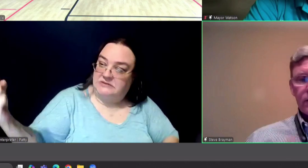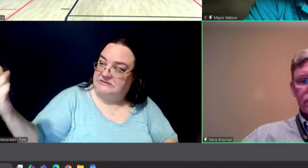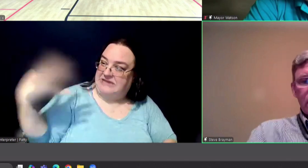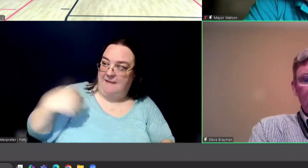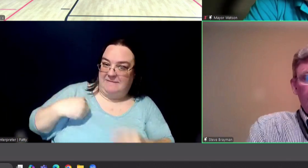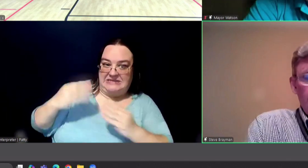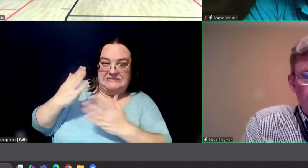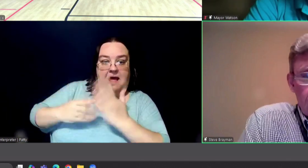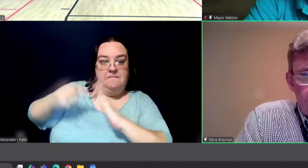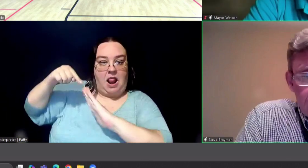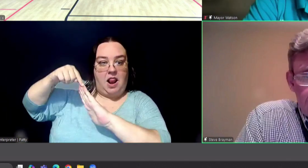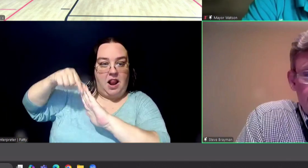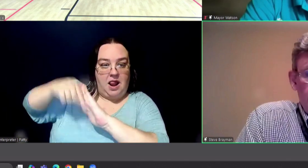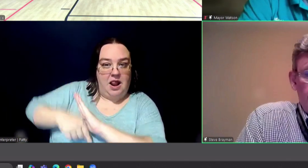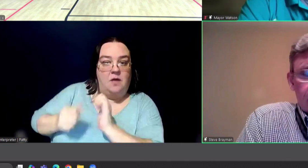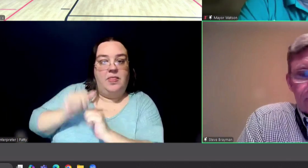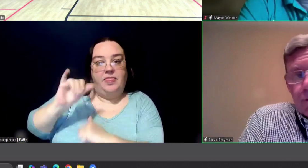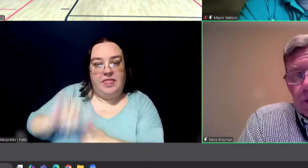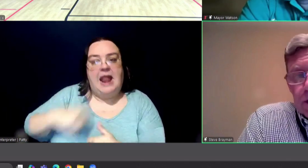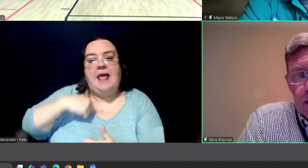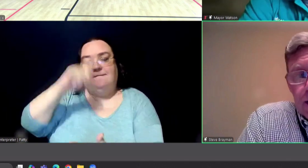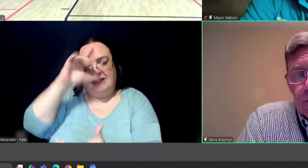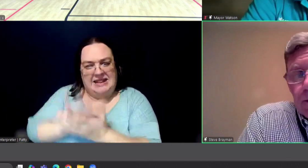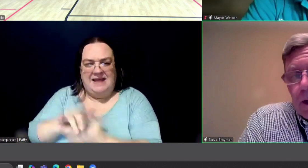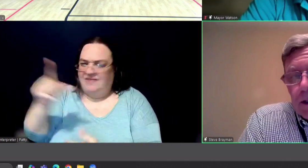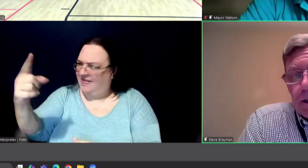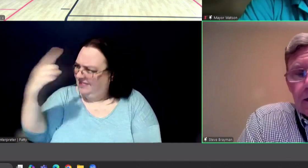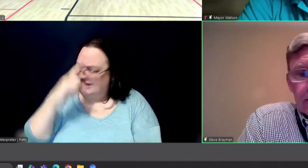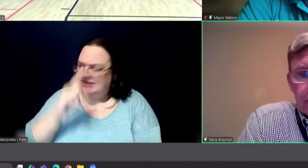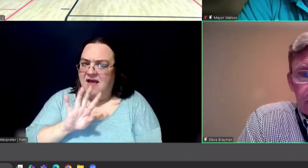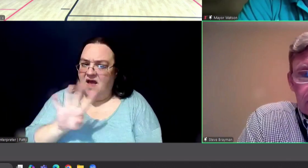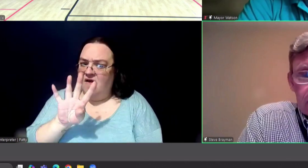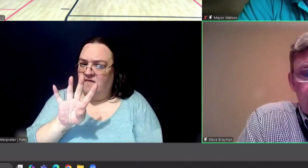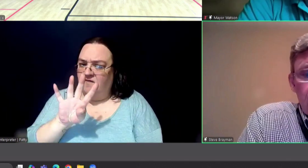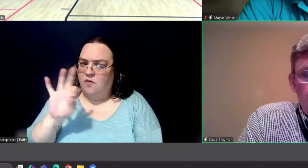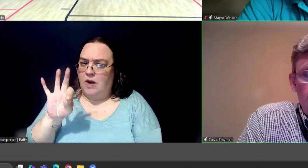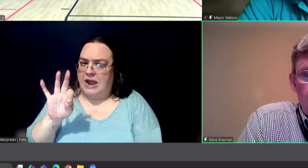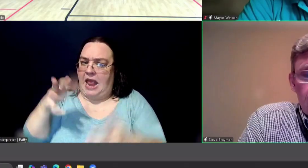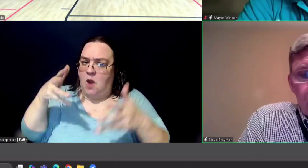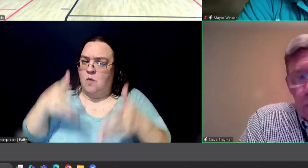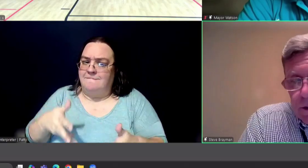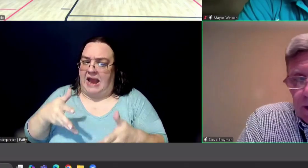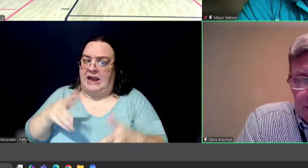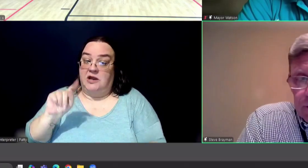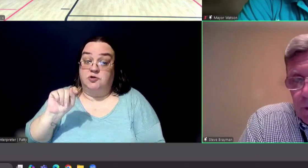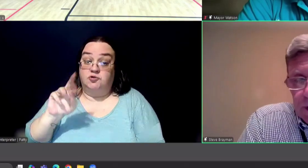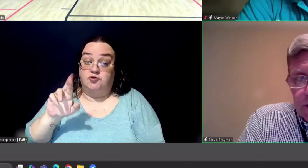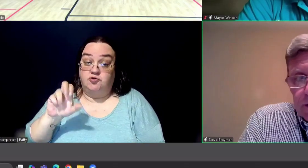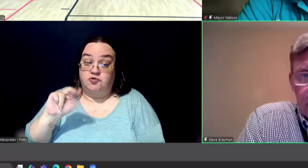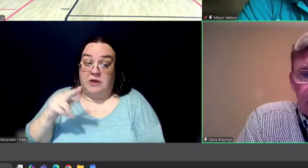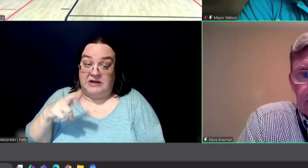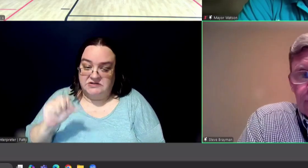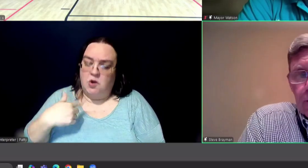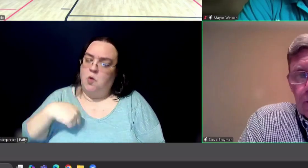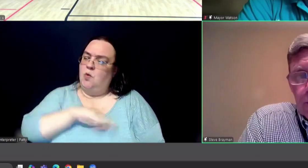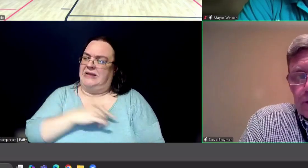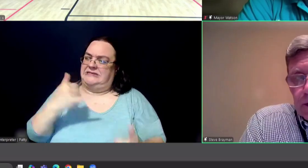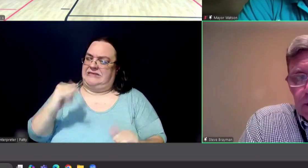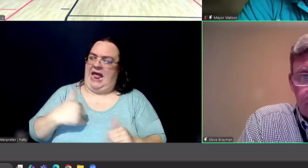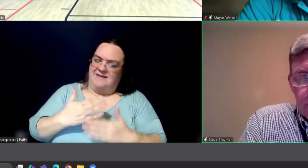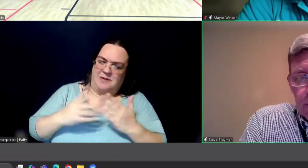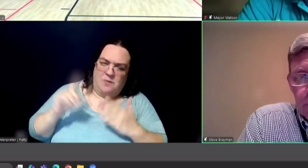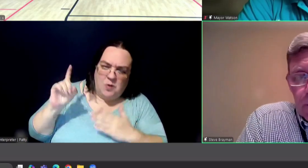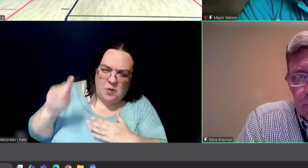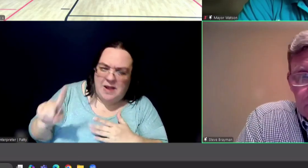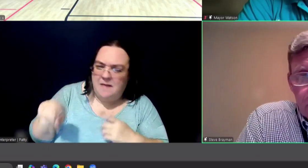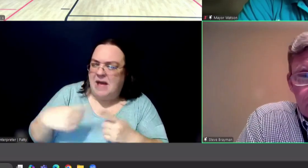of those. I believe they think there's 49 remaining trenches. We still have some questions about a few of the ones that